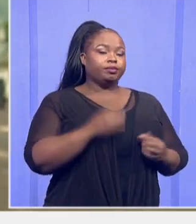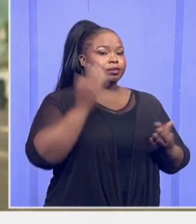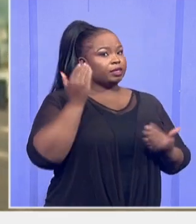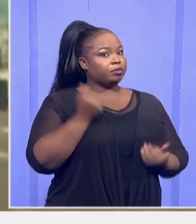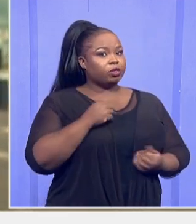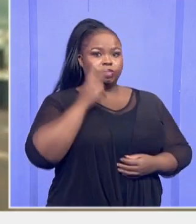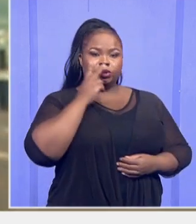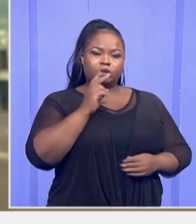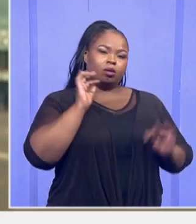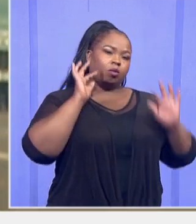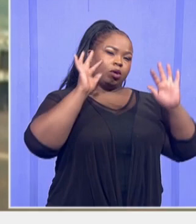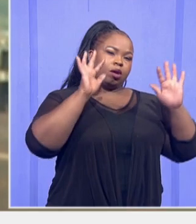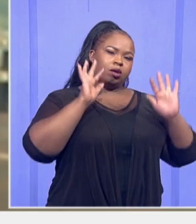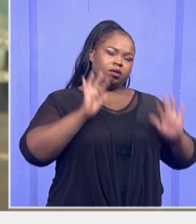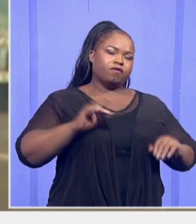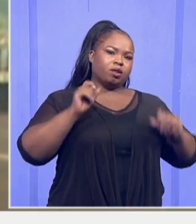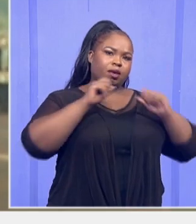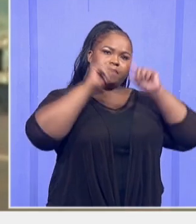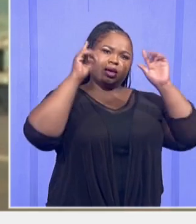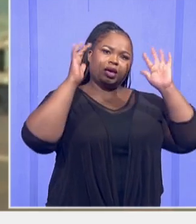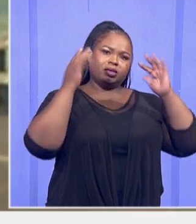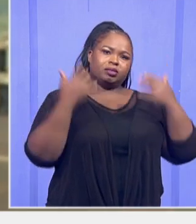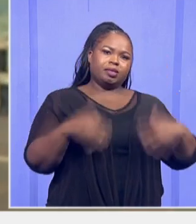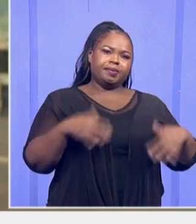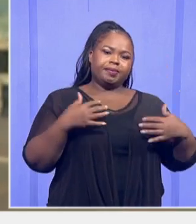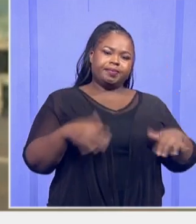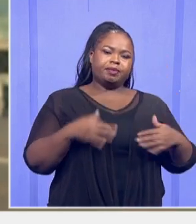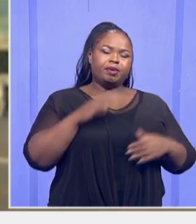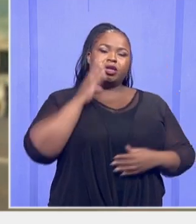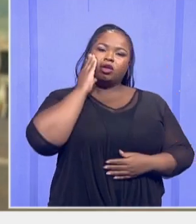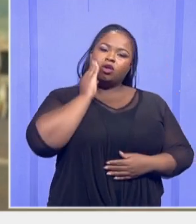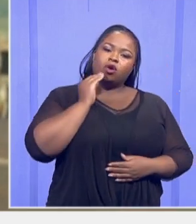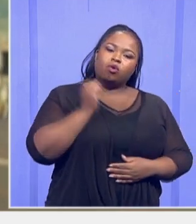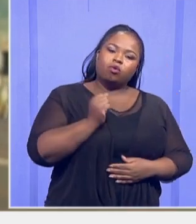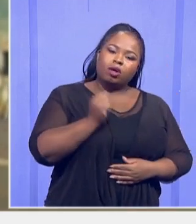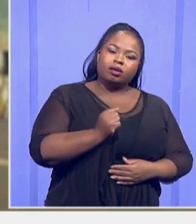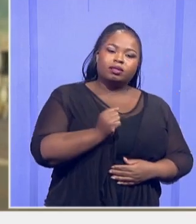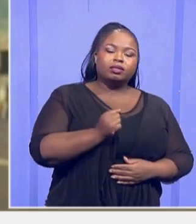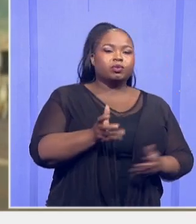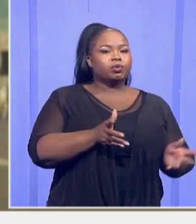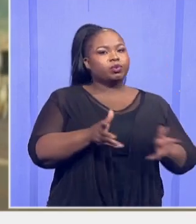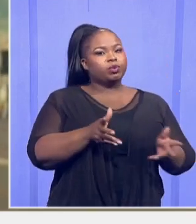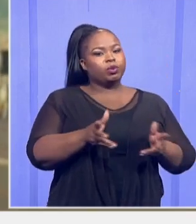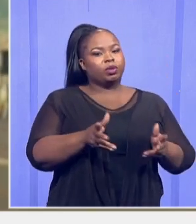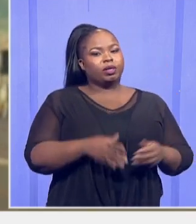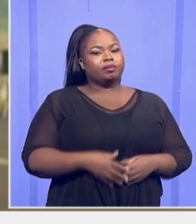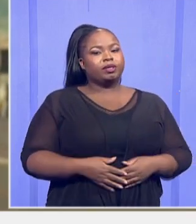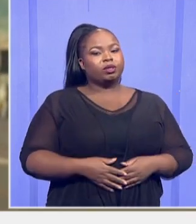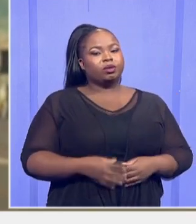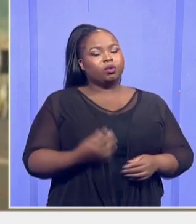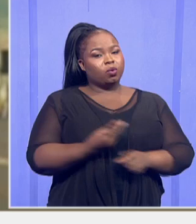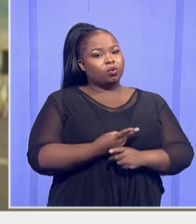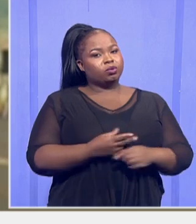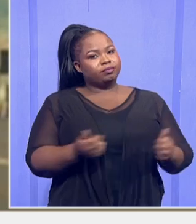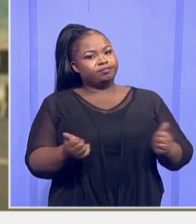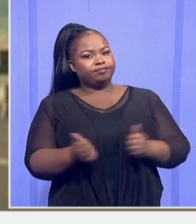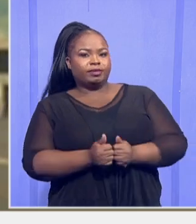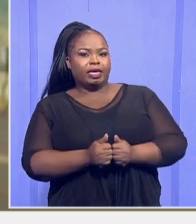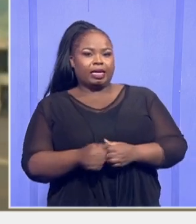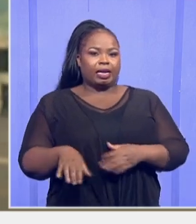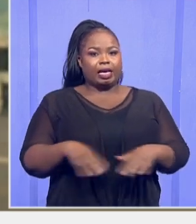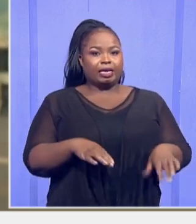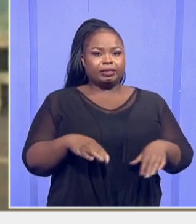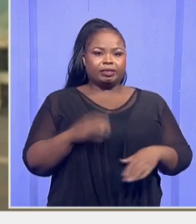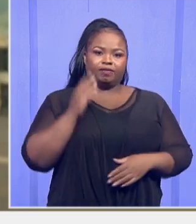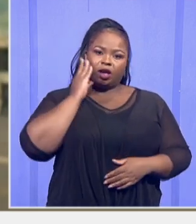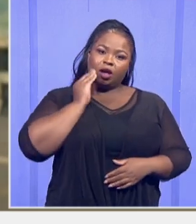wonderful, amazing display of football by our grannies, of which that goes hand in glove with active aging. We need